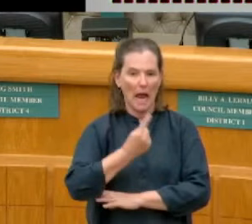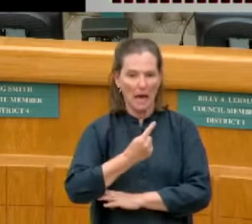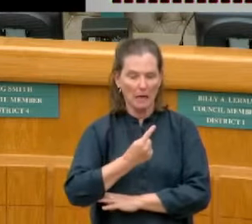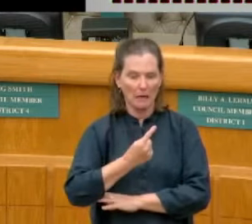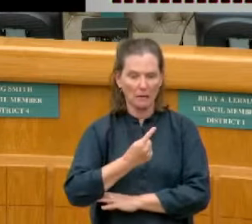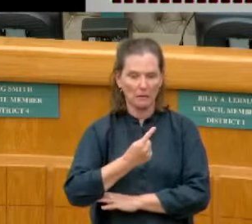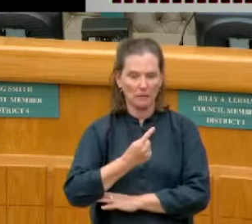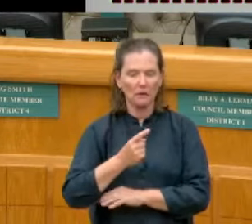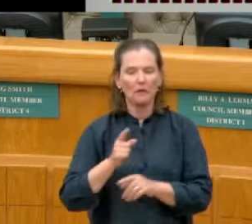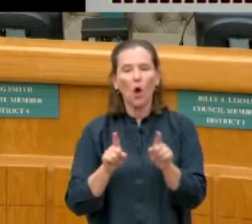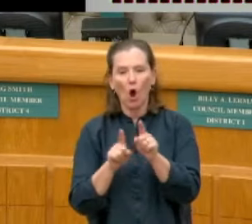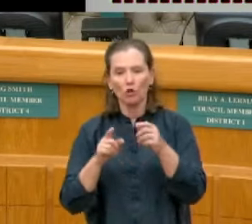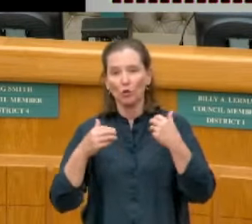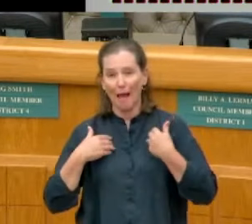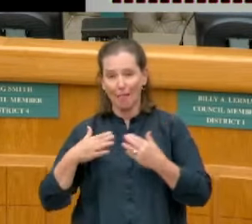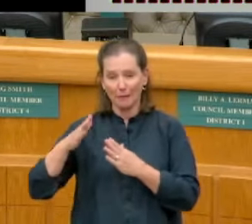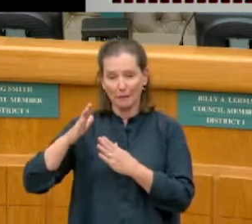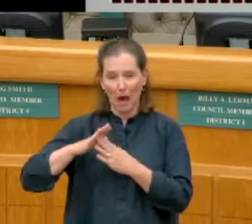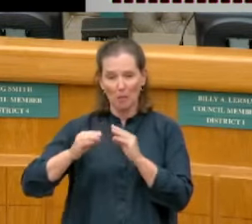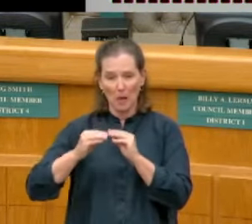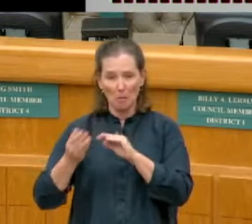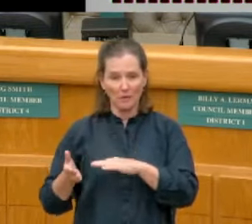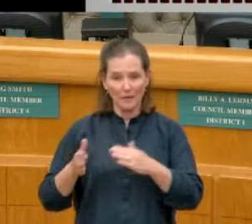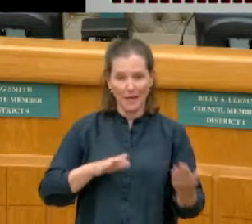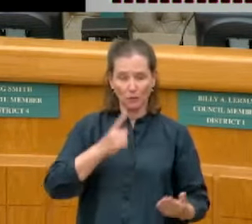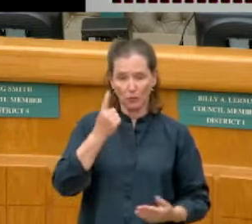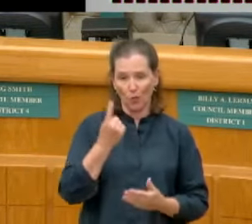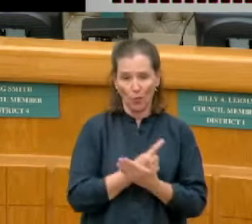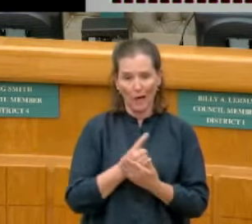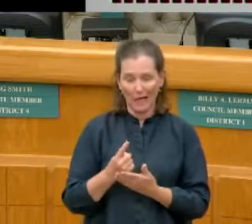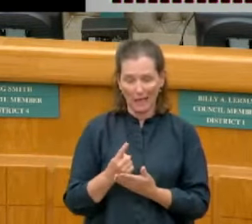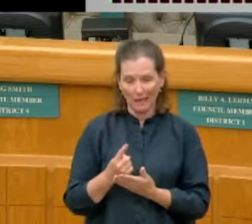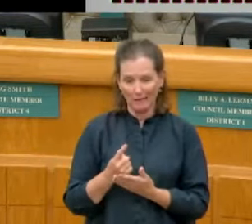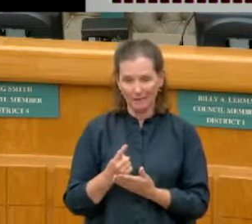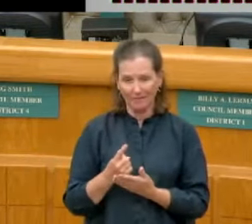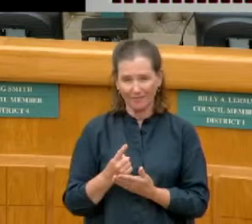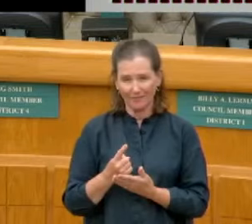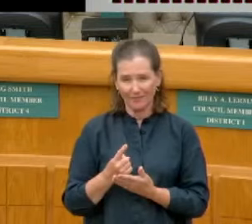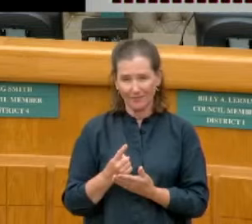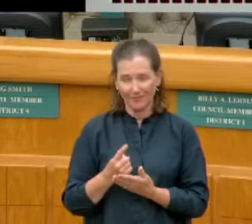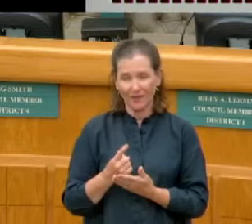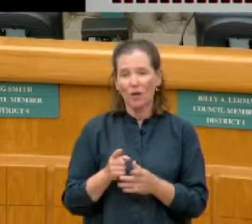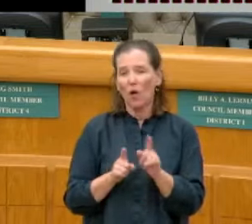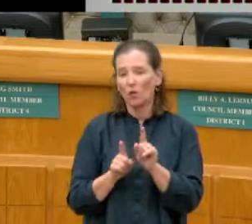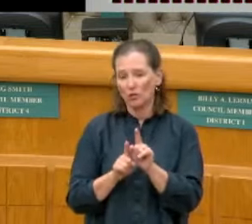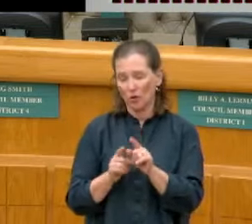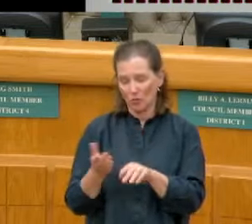week, and 6 times the number of deaths that we had had the